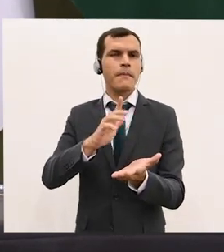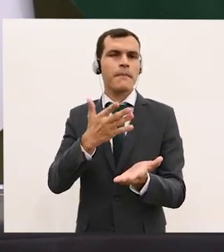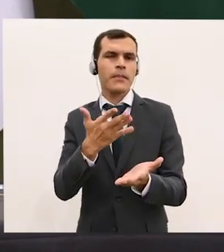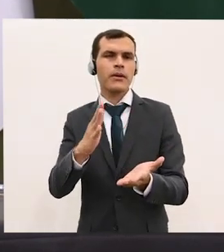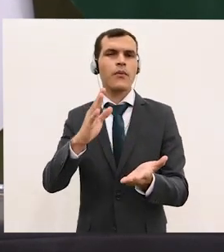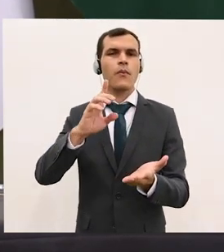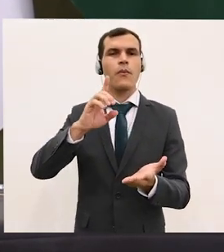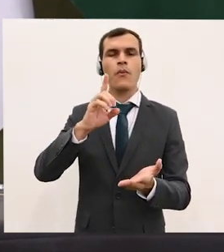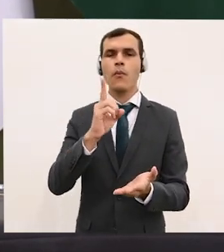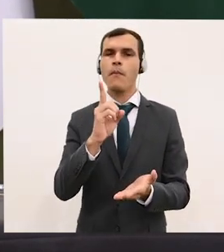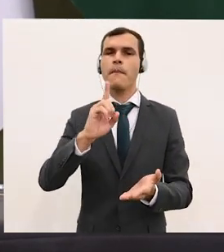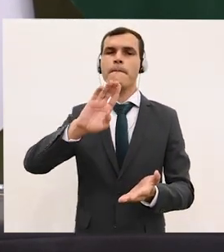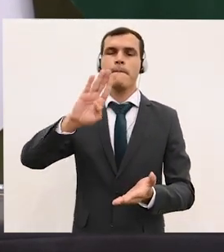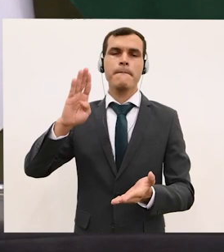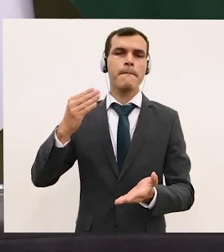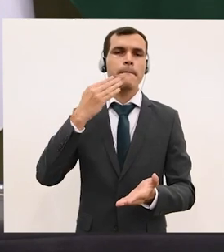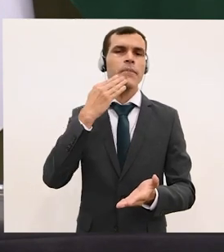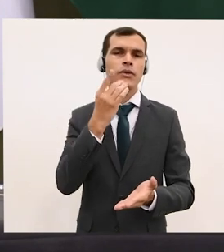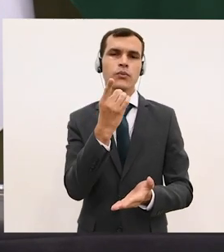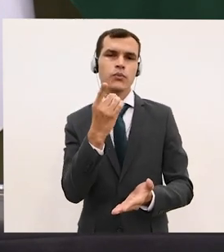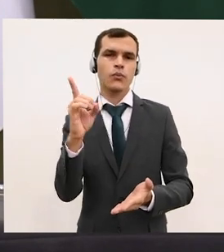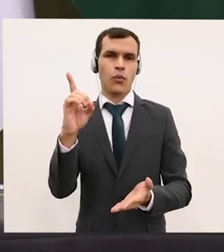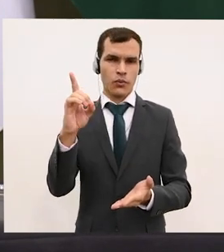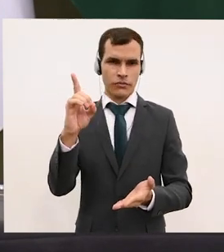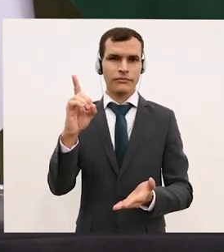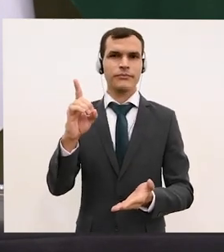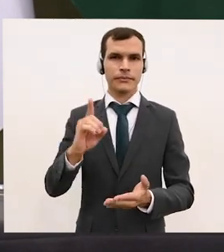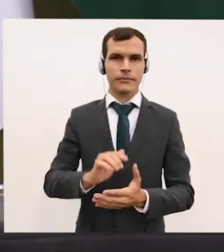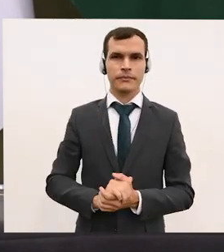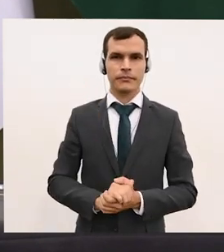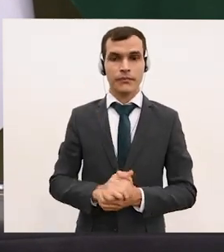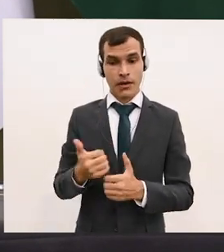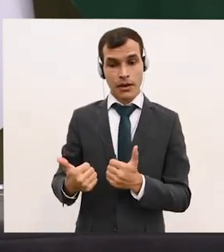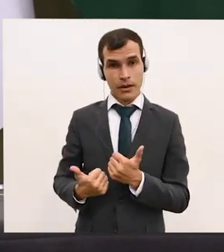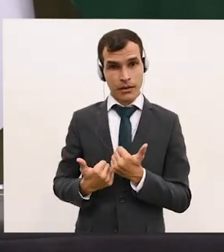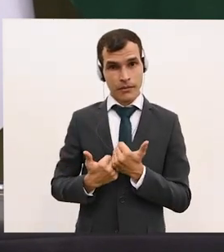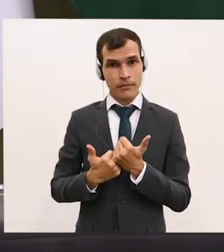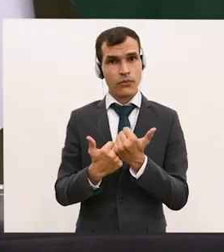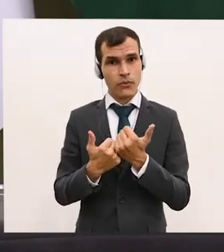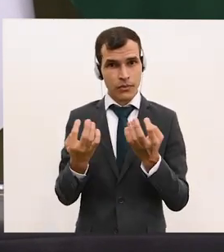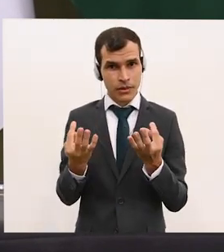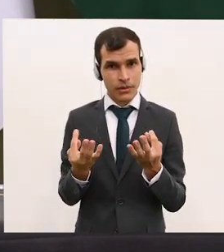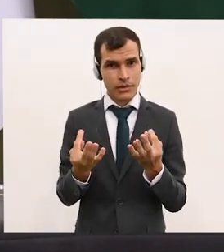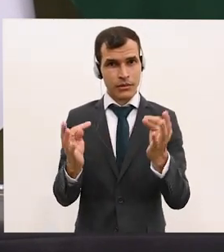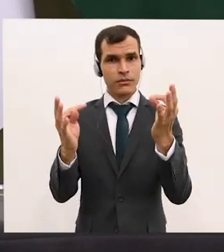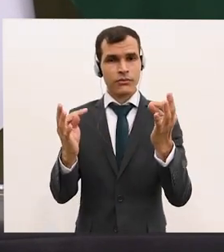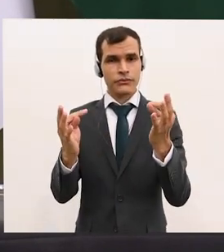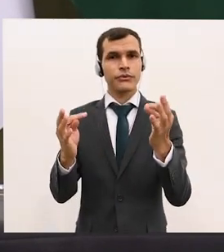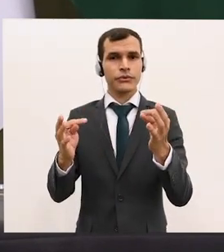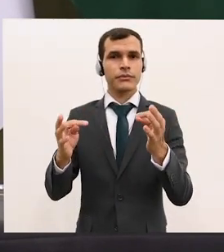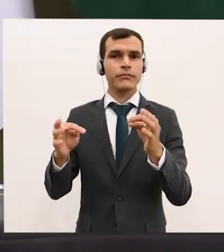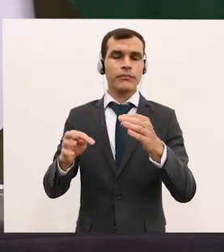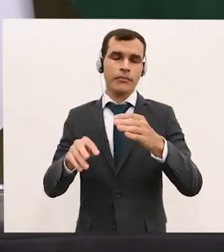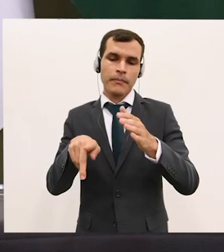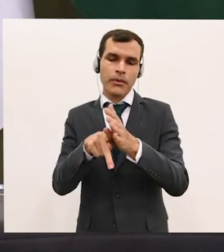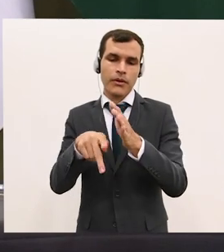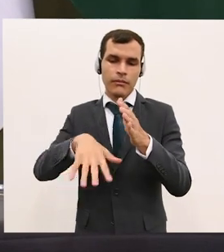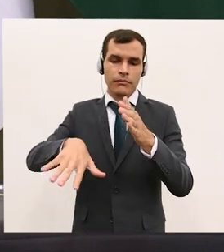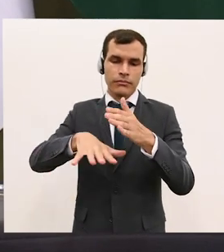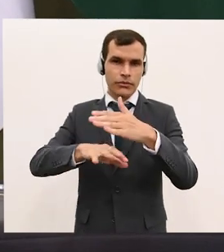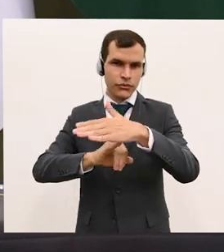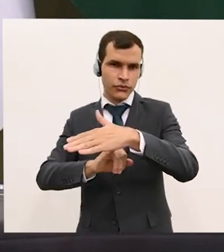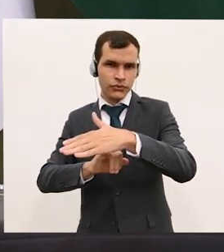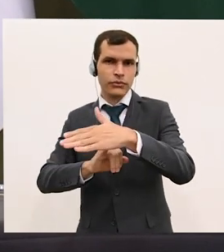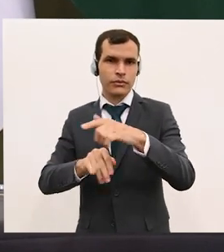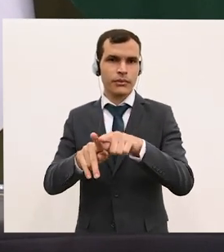and capacity building funds, which also went to other countries, not just Brazil, the cotton four, the four